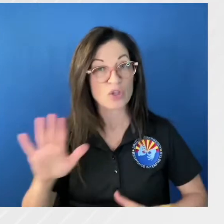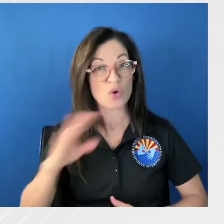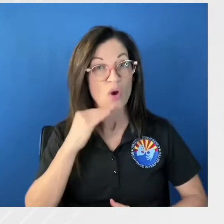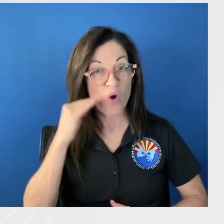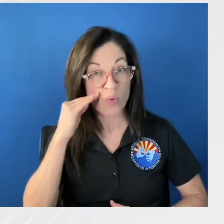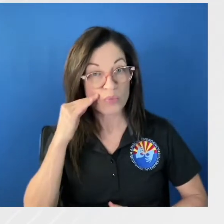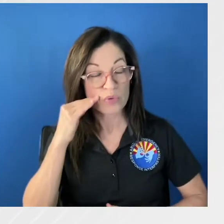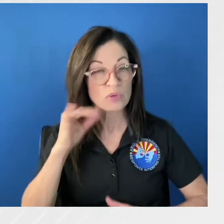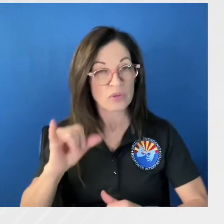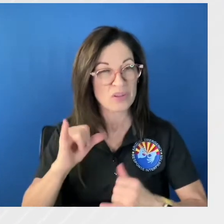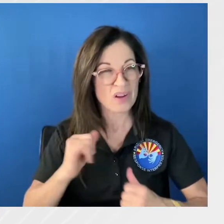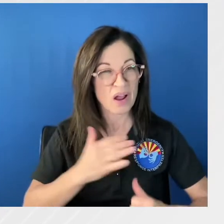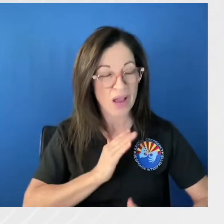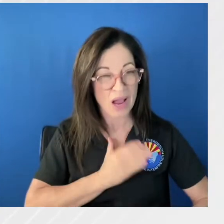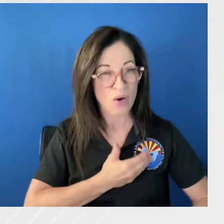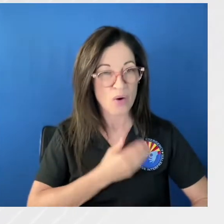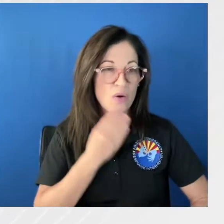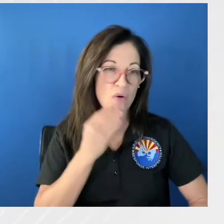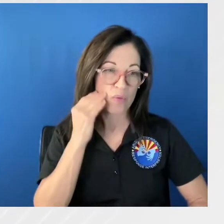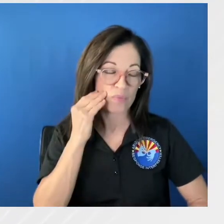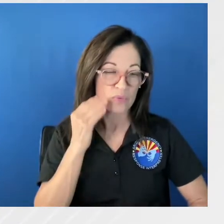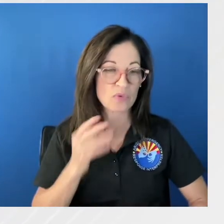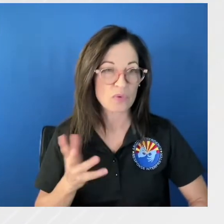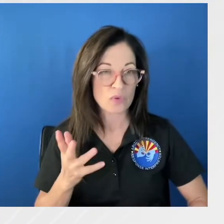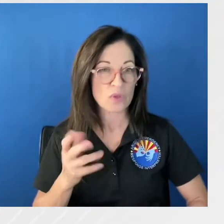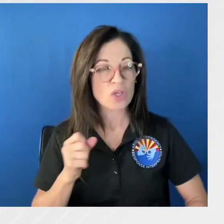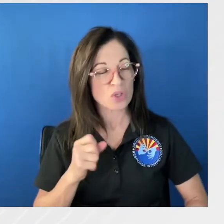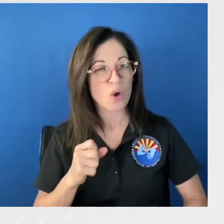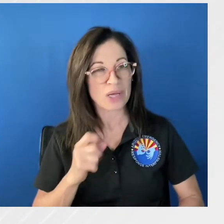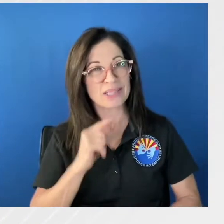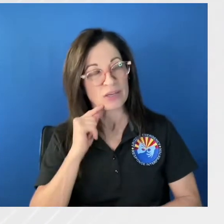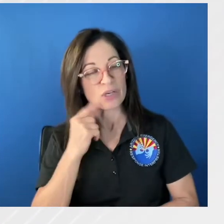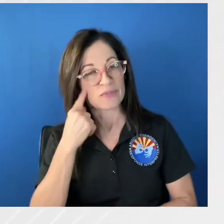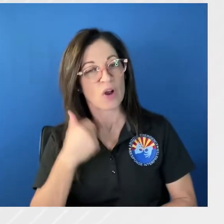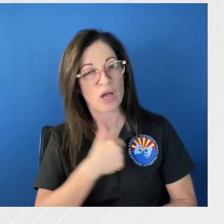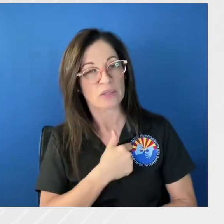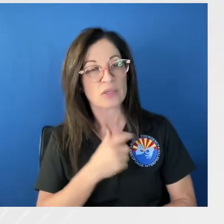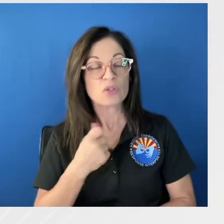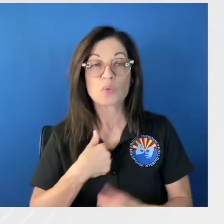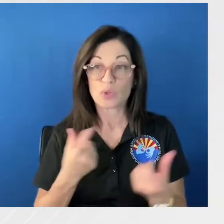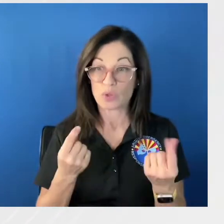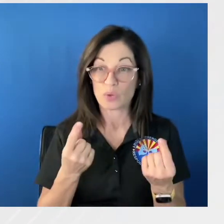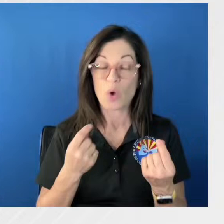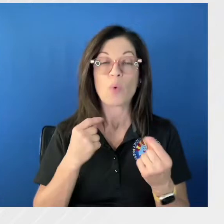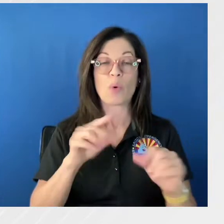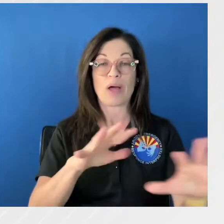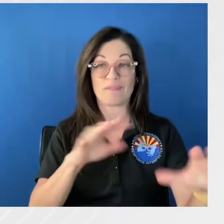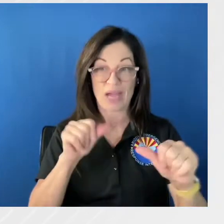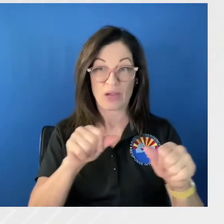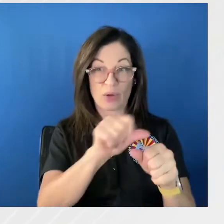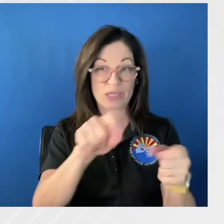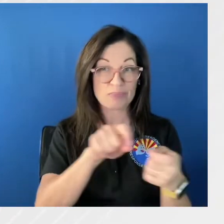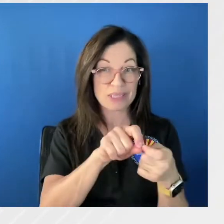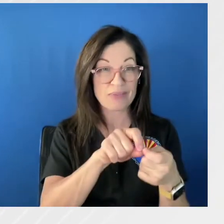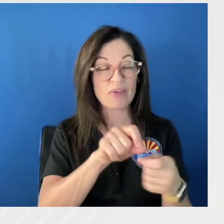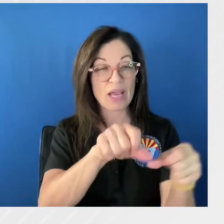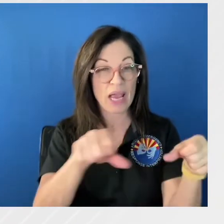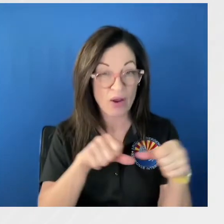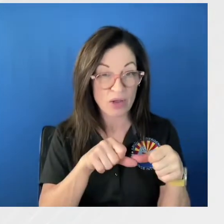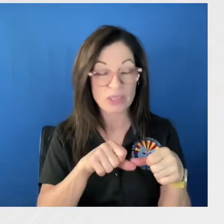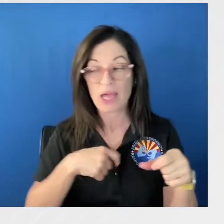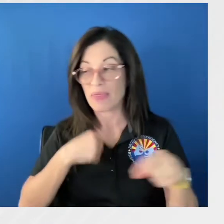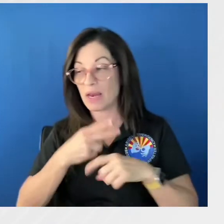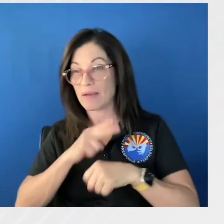around with that. So in order of strategy, what we do is we'll evacuate an area, we come in with National Guard